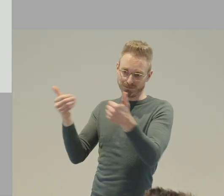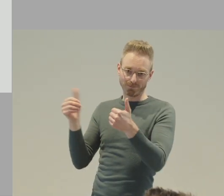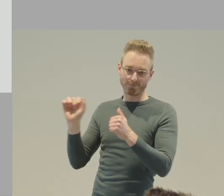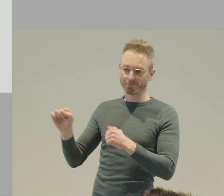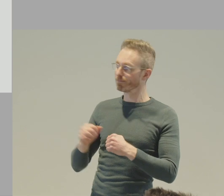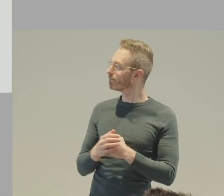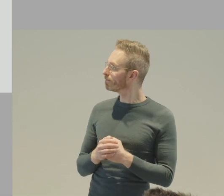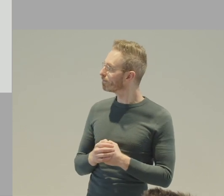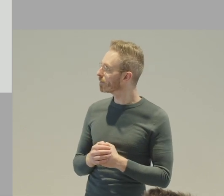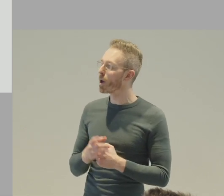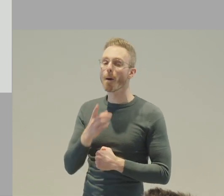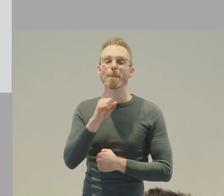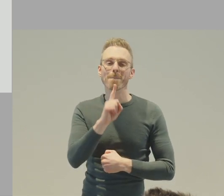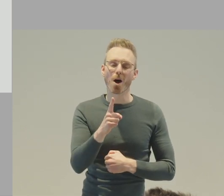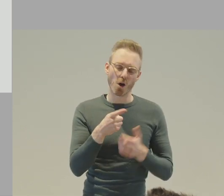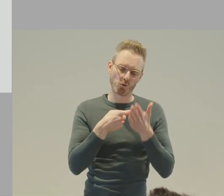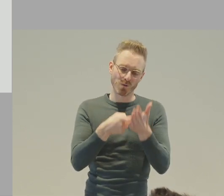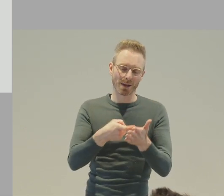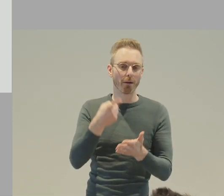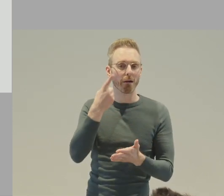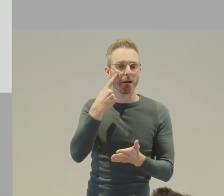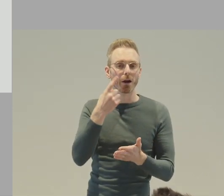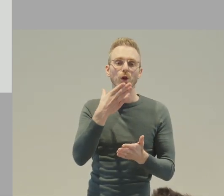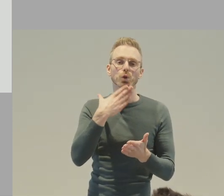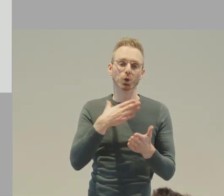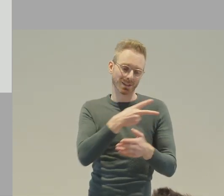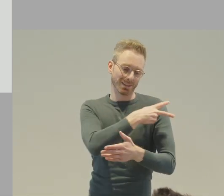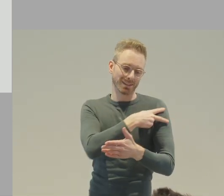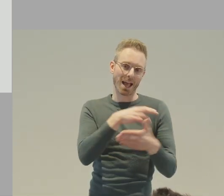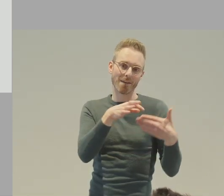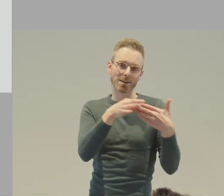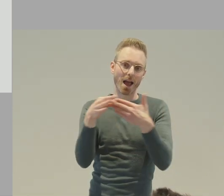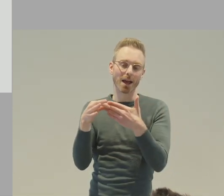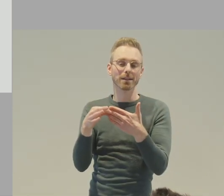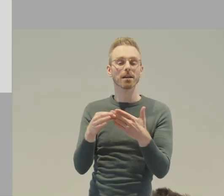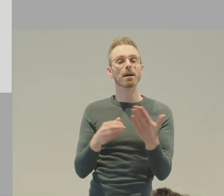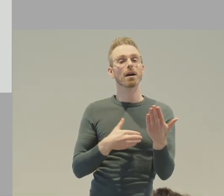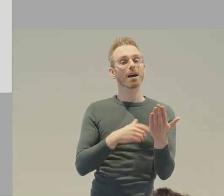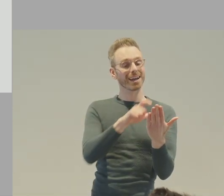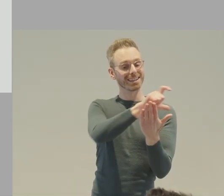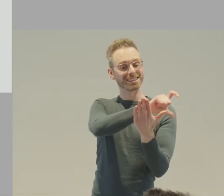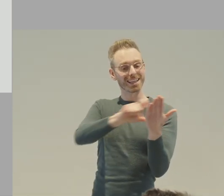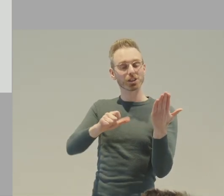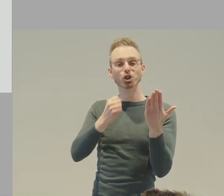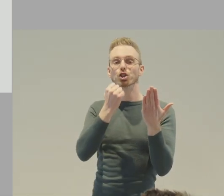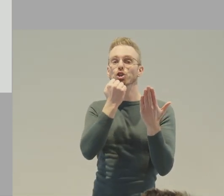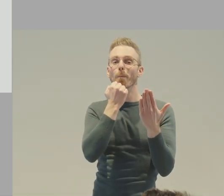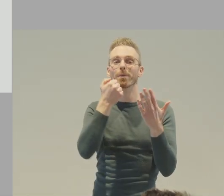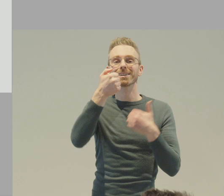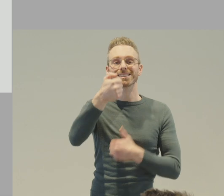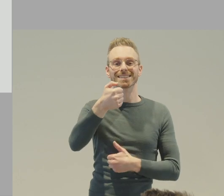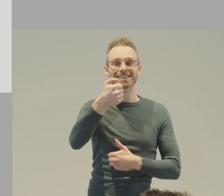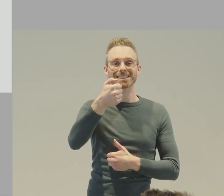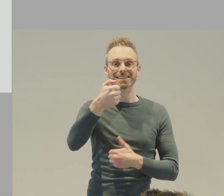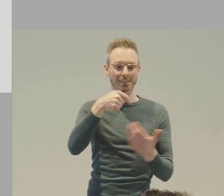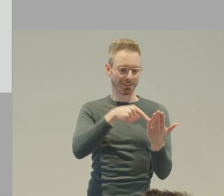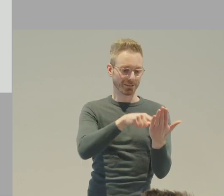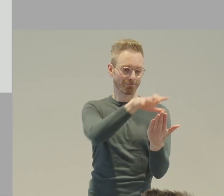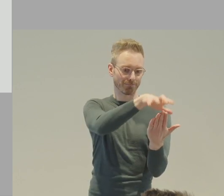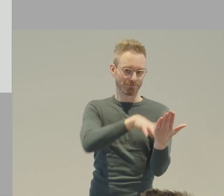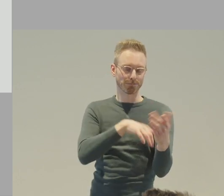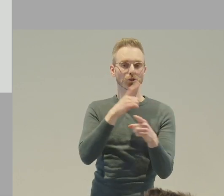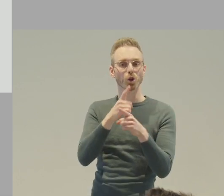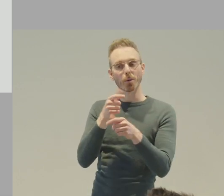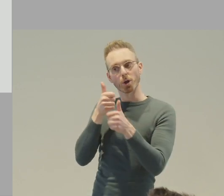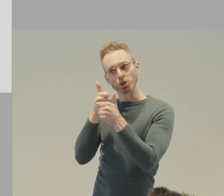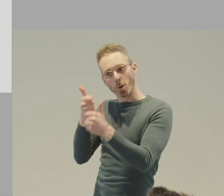6 called support workers. There's a link again. I'm just looking really quickly at the staff guide, and then we'll take some questions. Use it. I'm going to keep